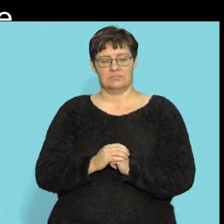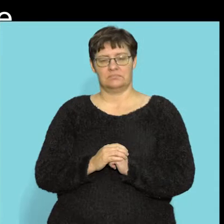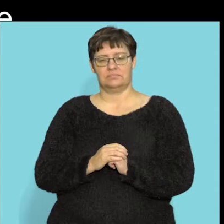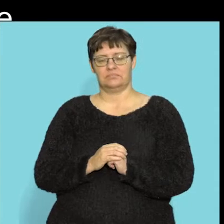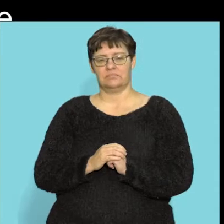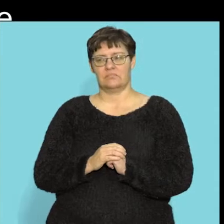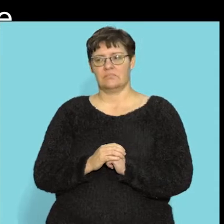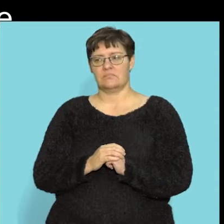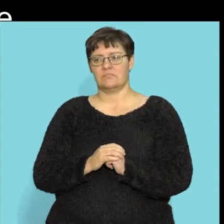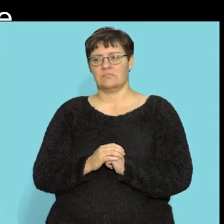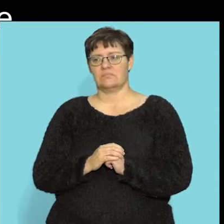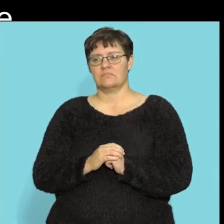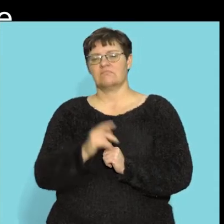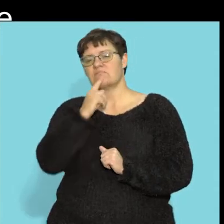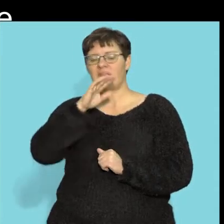the average